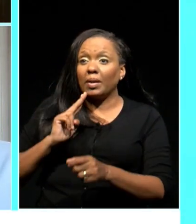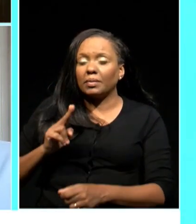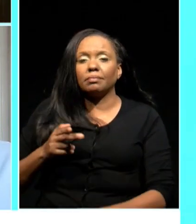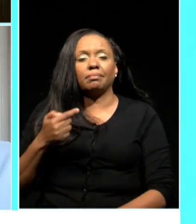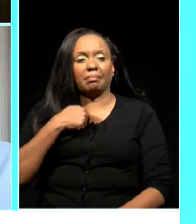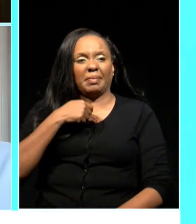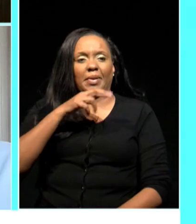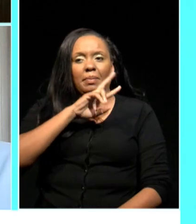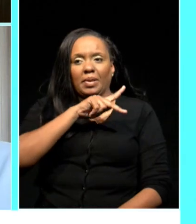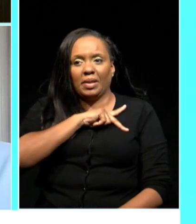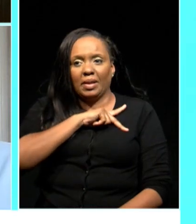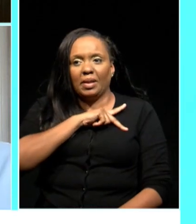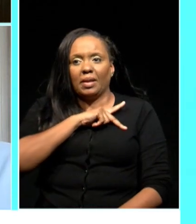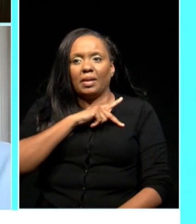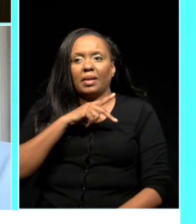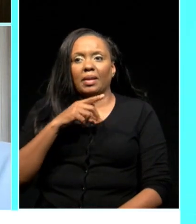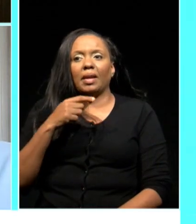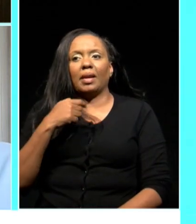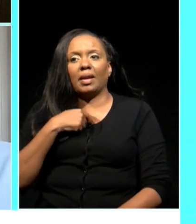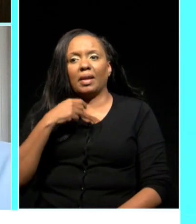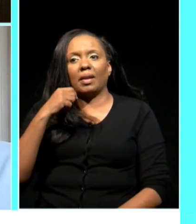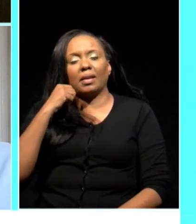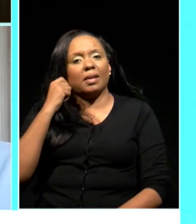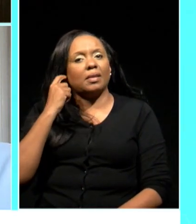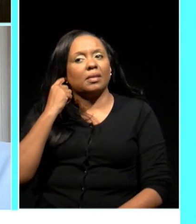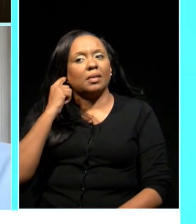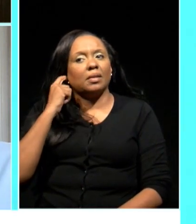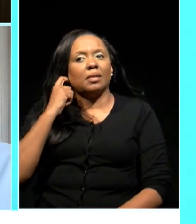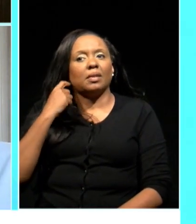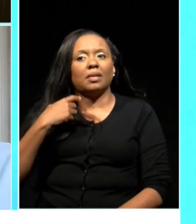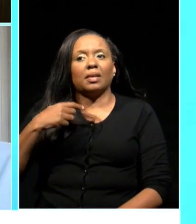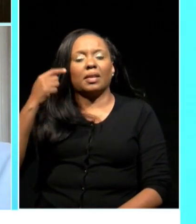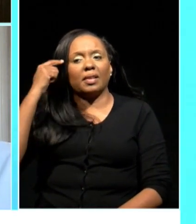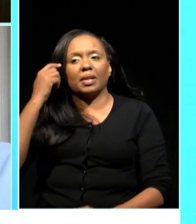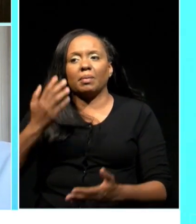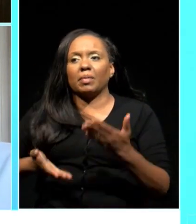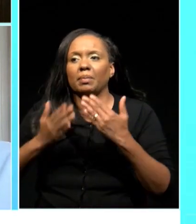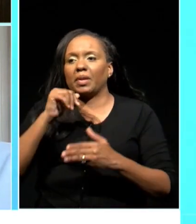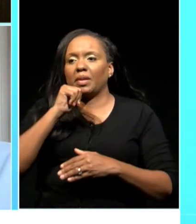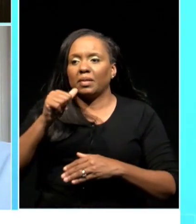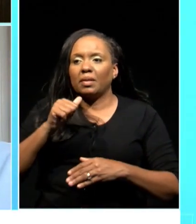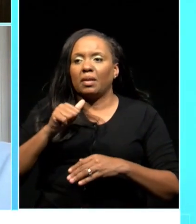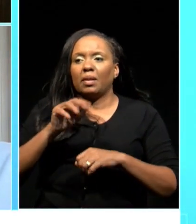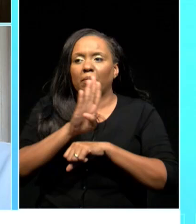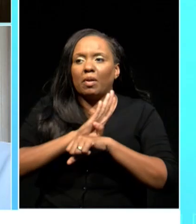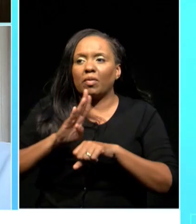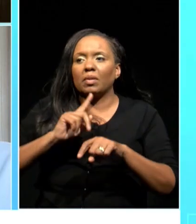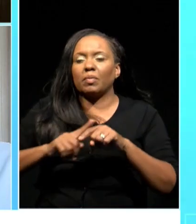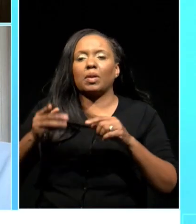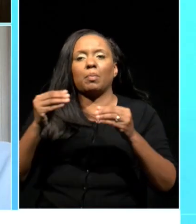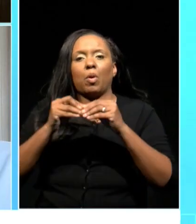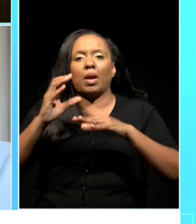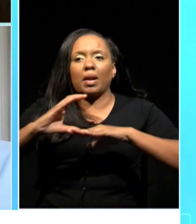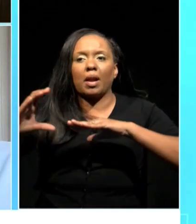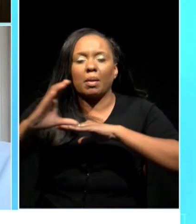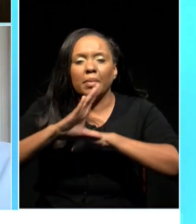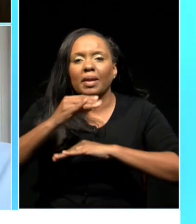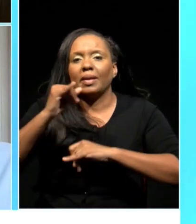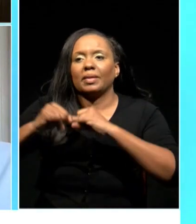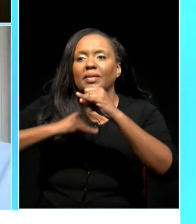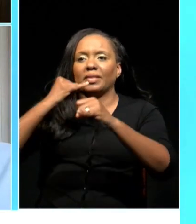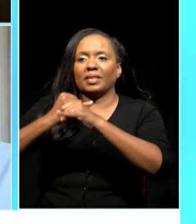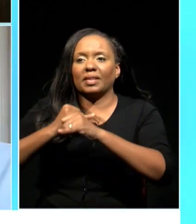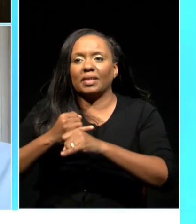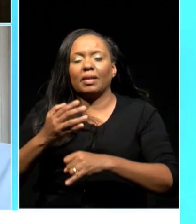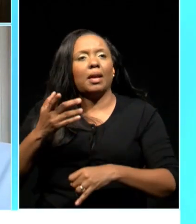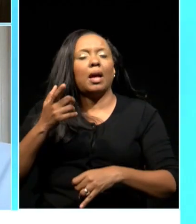I fully expect that she's going to move off the local stage and move to the either regional or international stage. And it would not surprise me if one